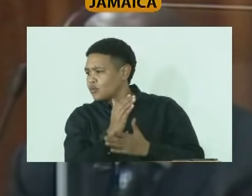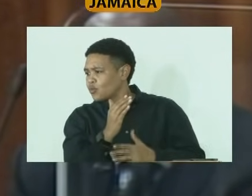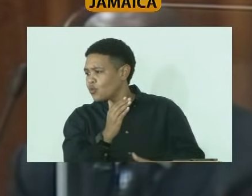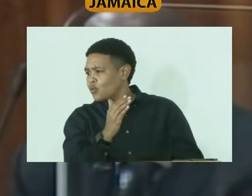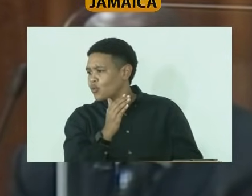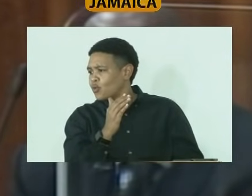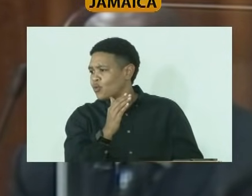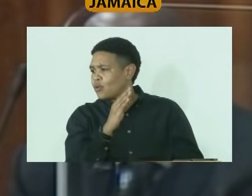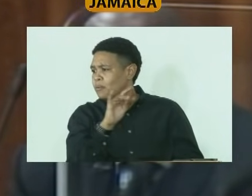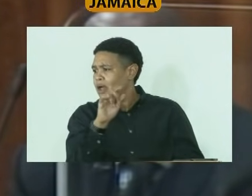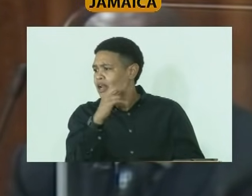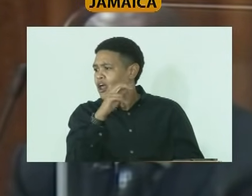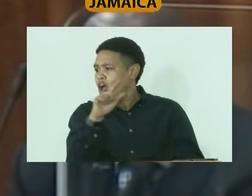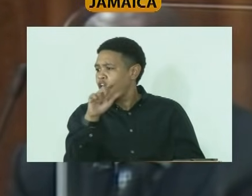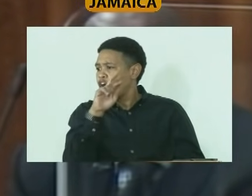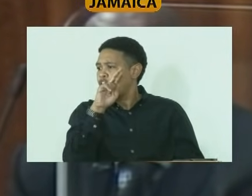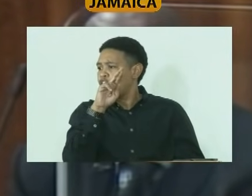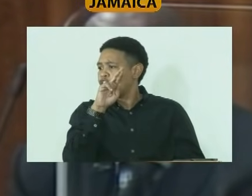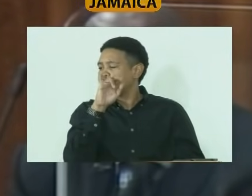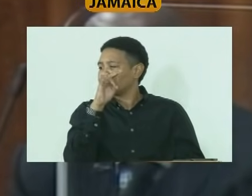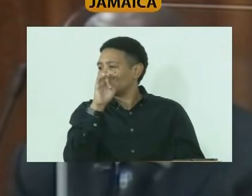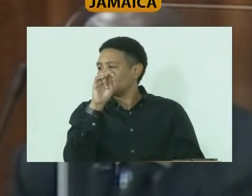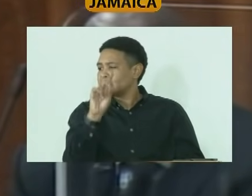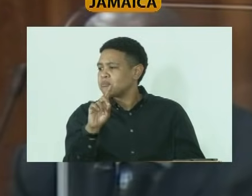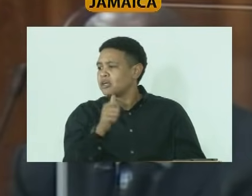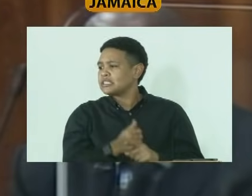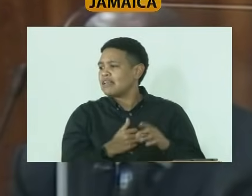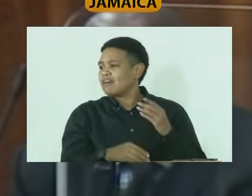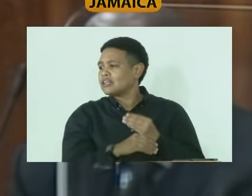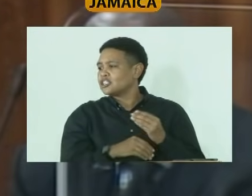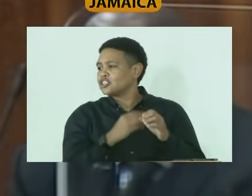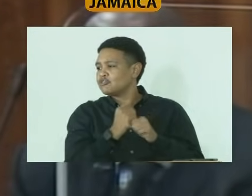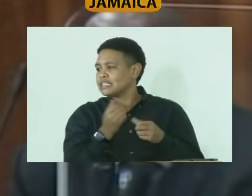Richmond, Lances River have also received attention.